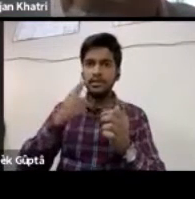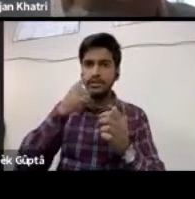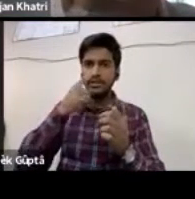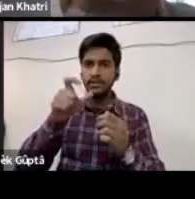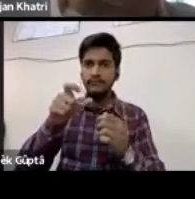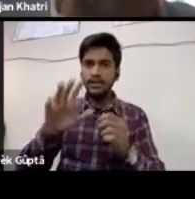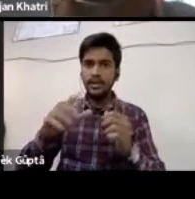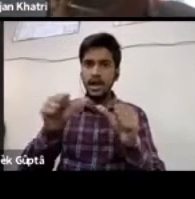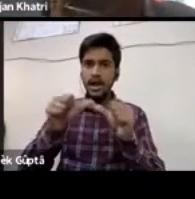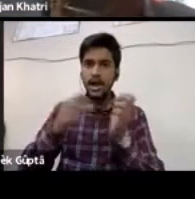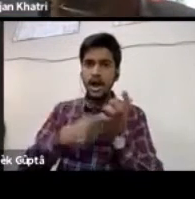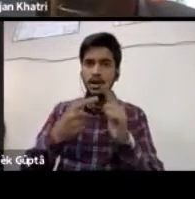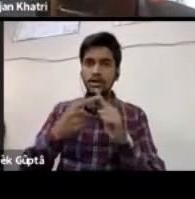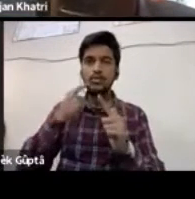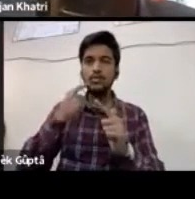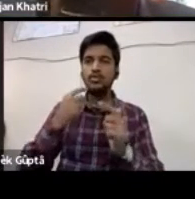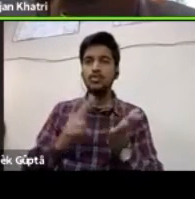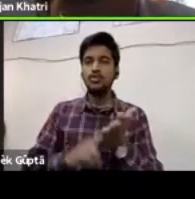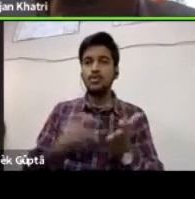No, sir. Okay, so